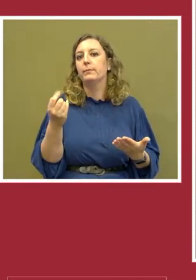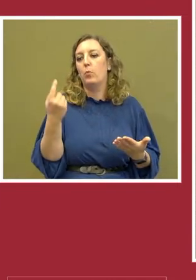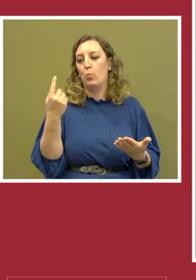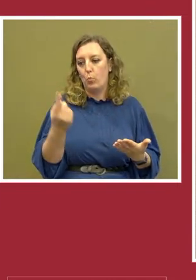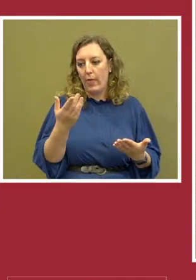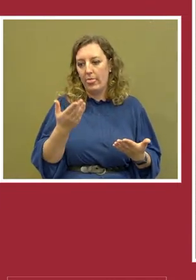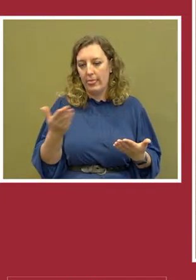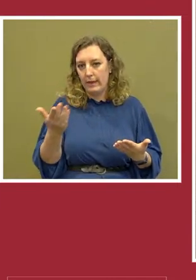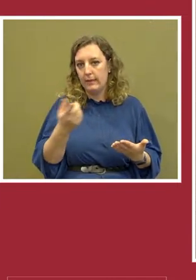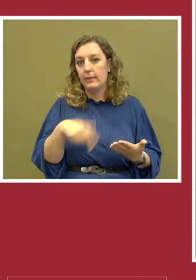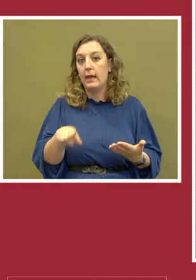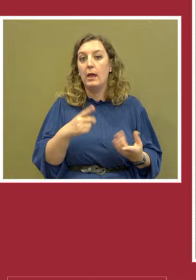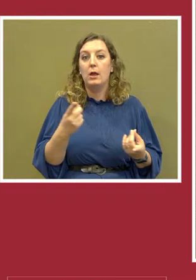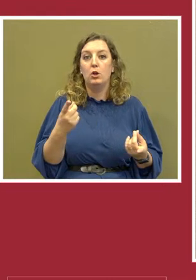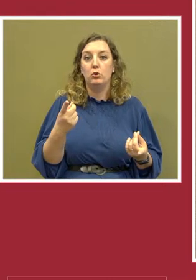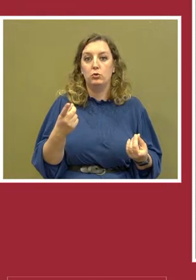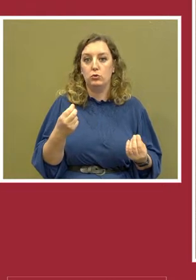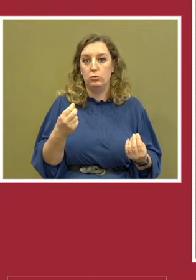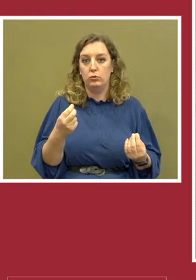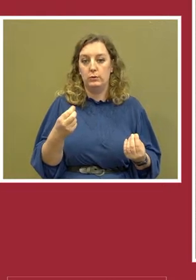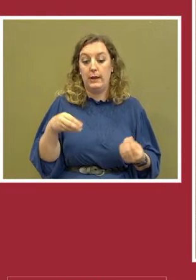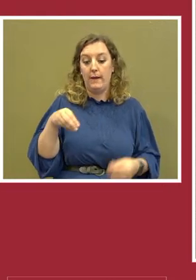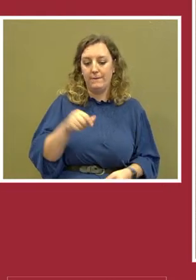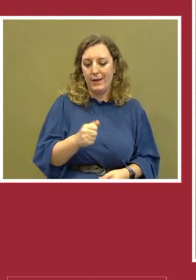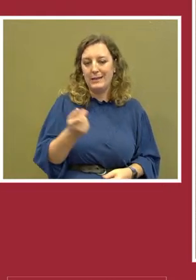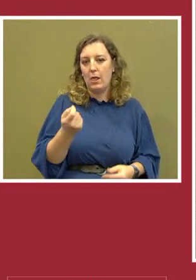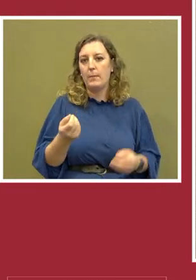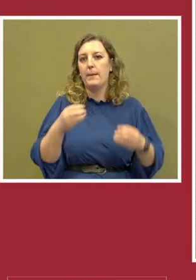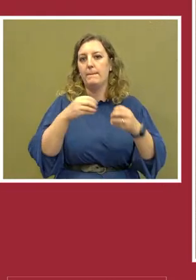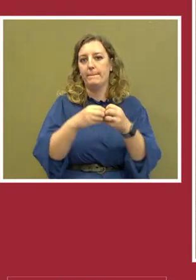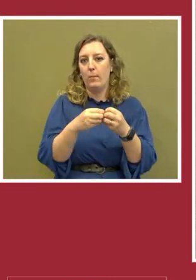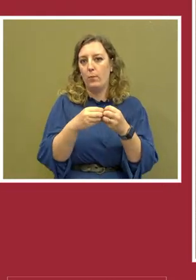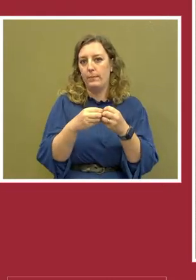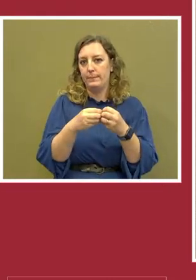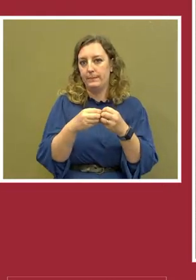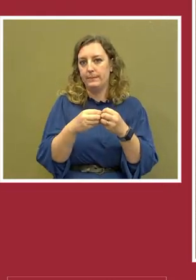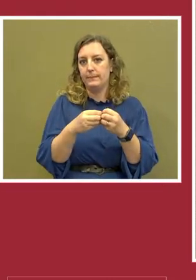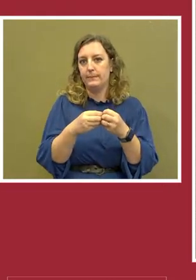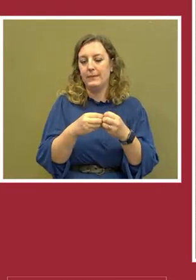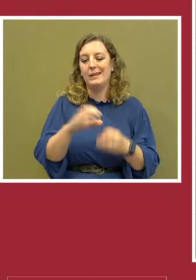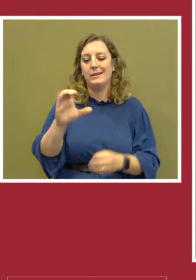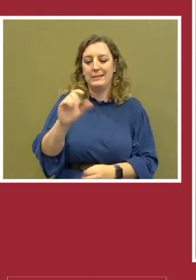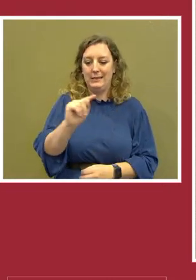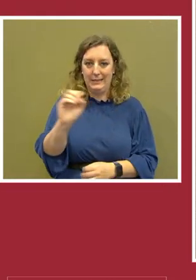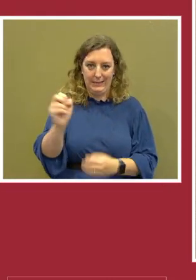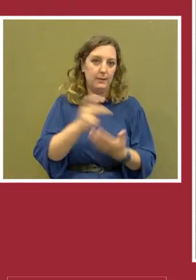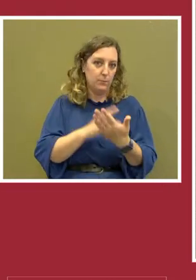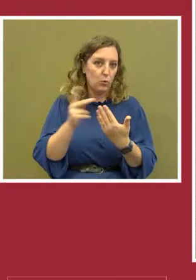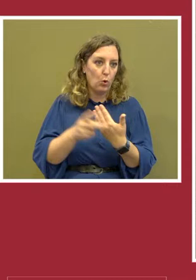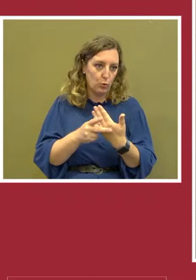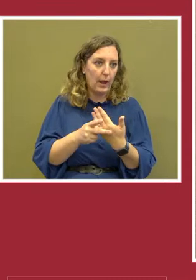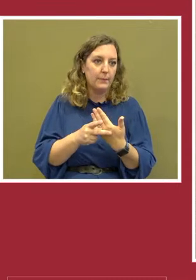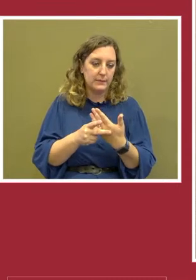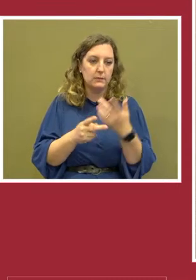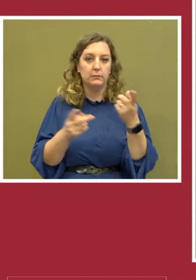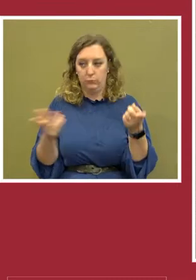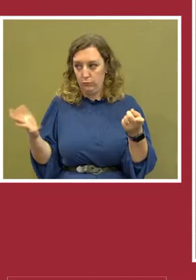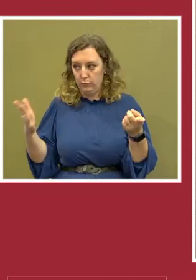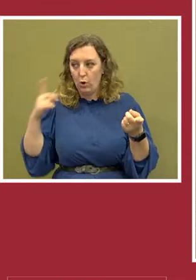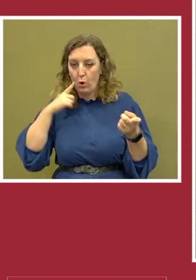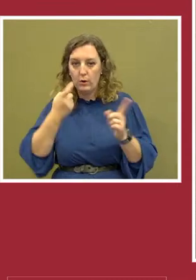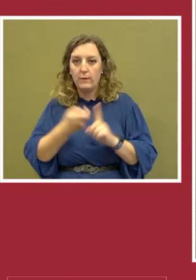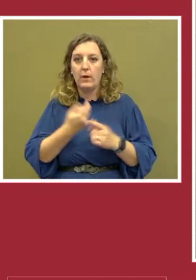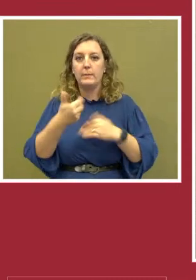one of the things that they do fund a little bit more are the CTE programs, of which the ones you heard about